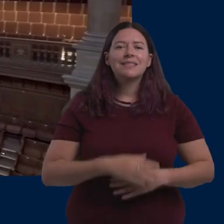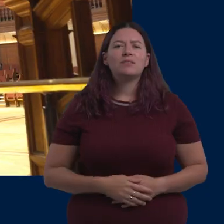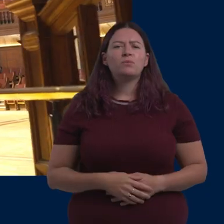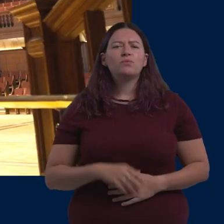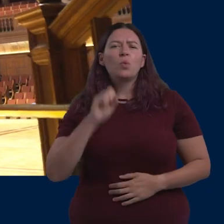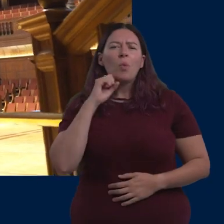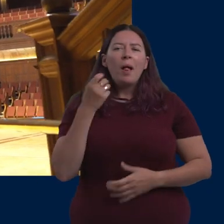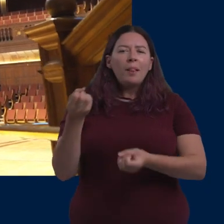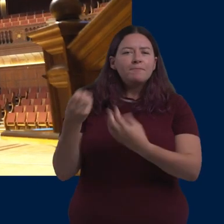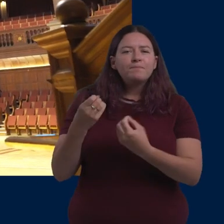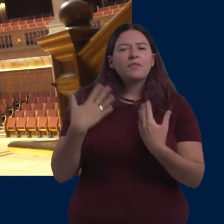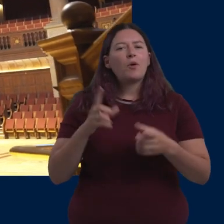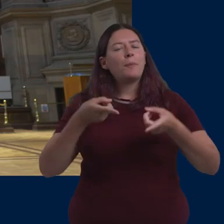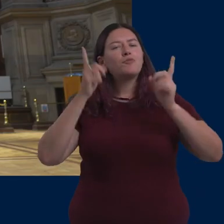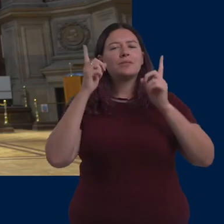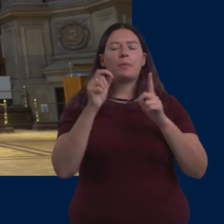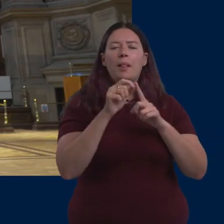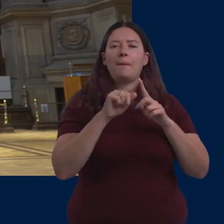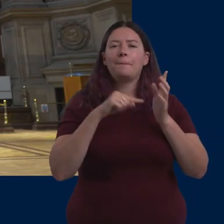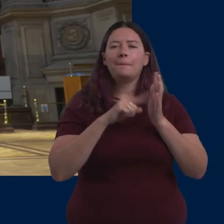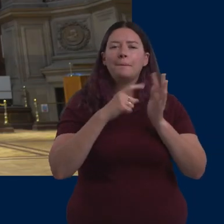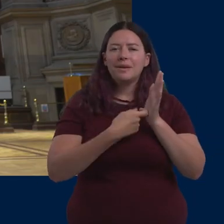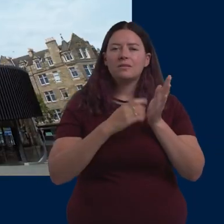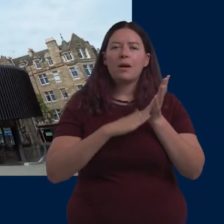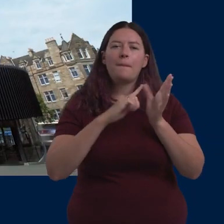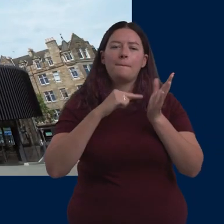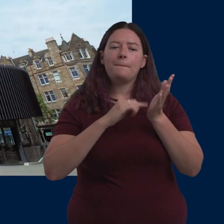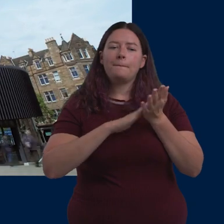year. Inside, we'll be hearing from our Principal, Peter Matheson.